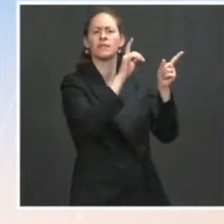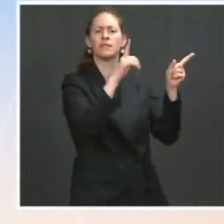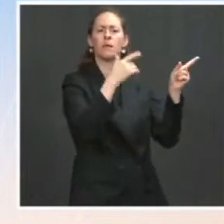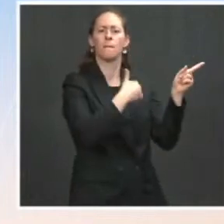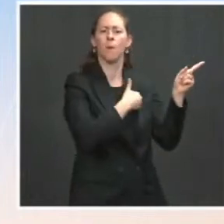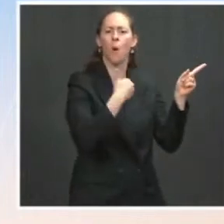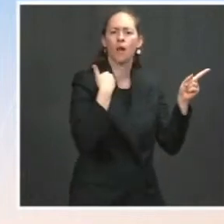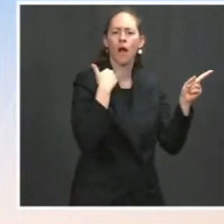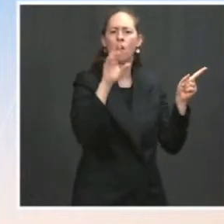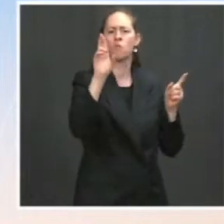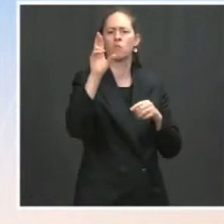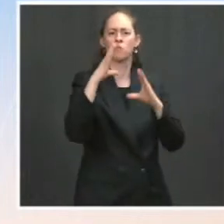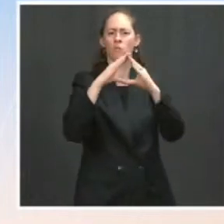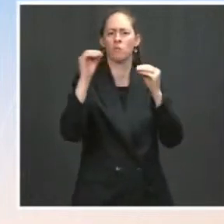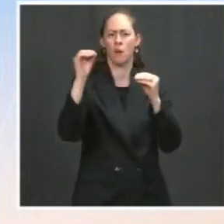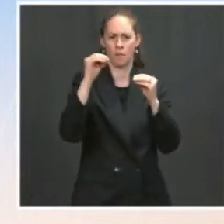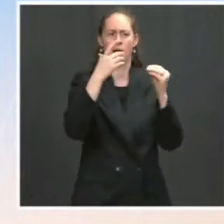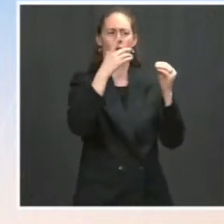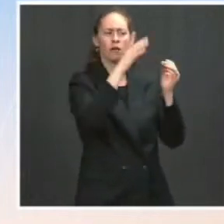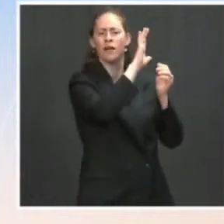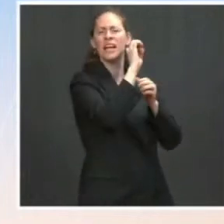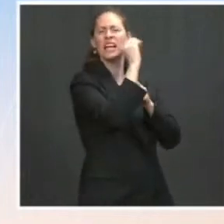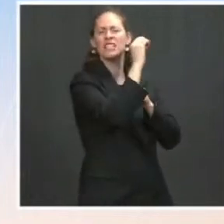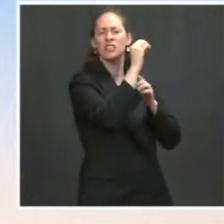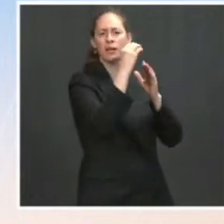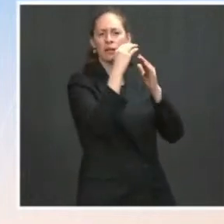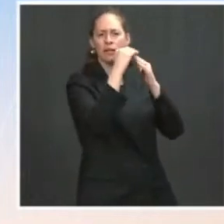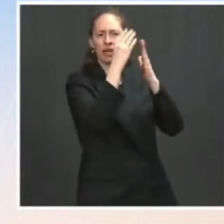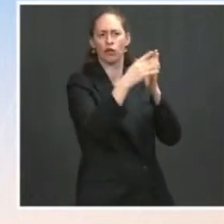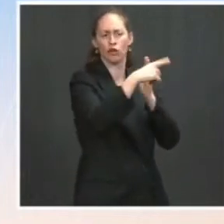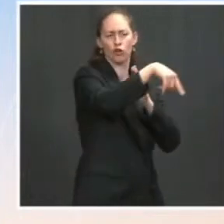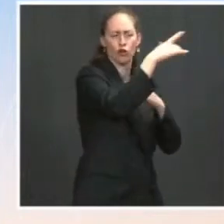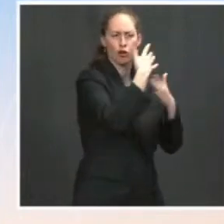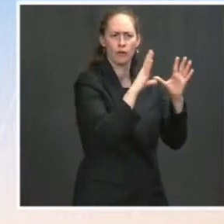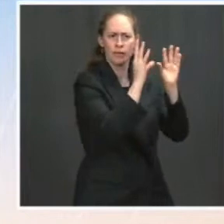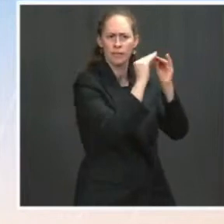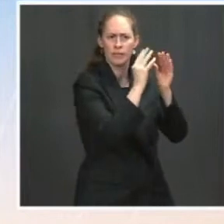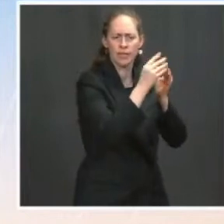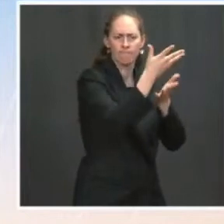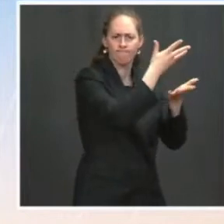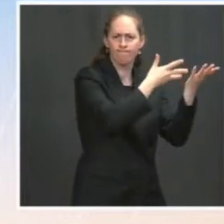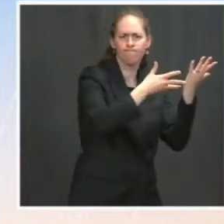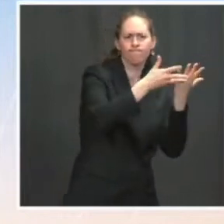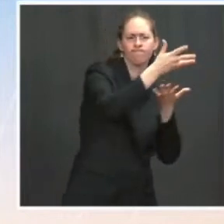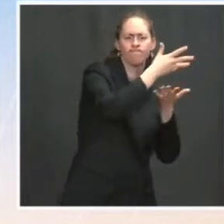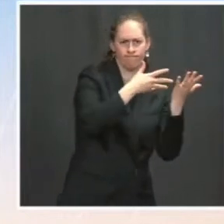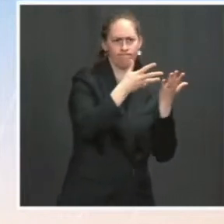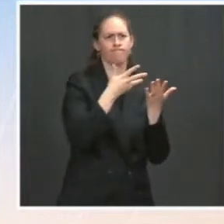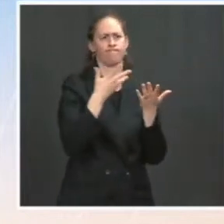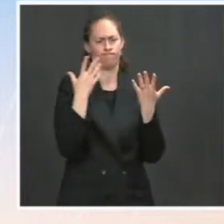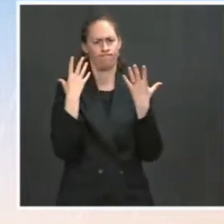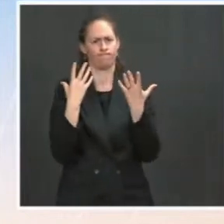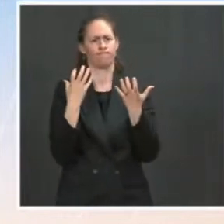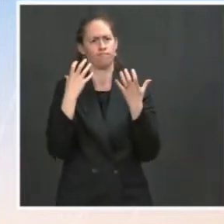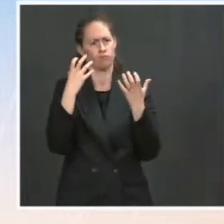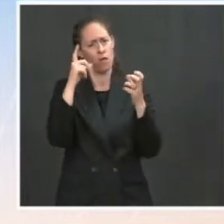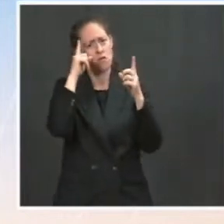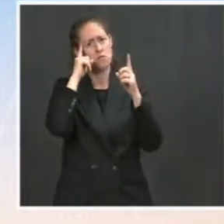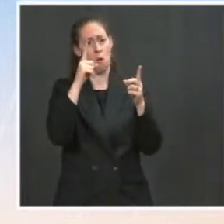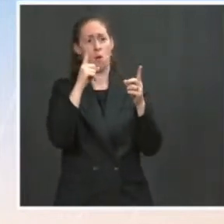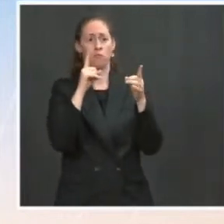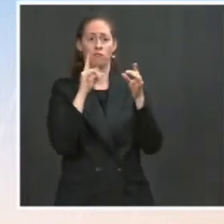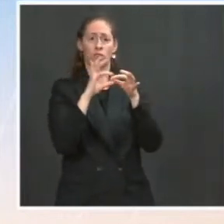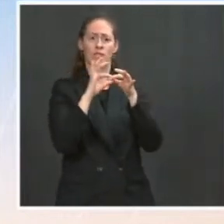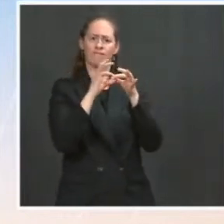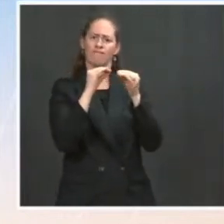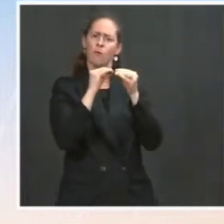and strengthening transatlantic relationships. He conveyed his desire for closer cooperation with our 9 allies in Central Europe and